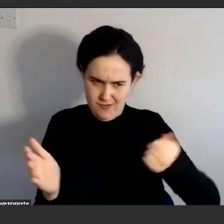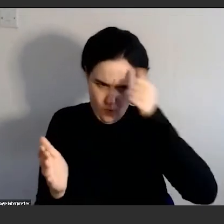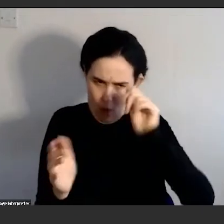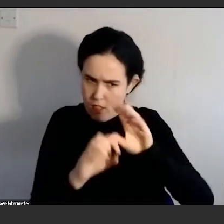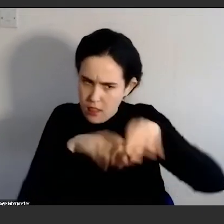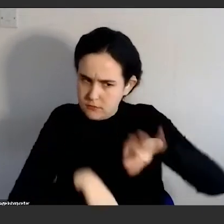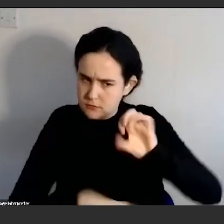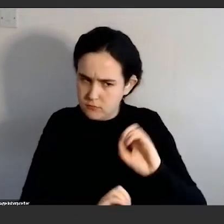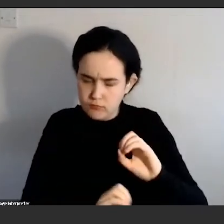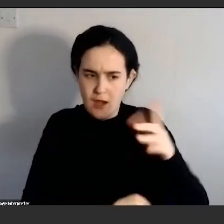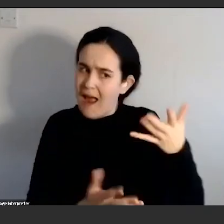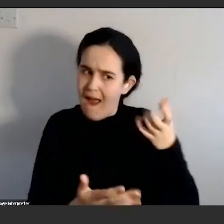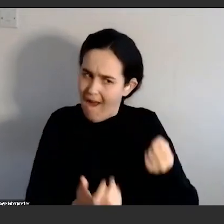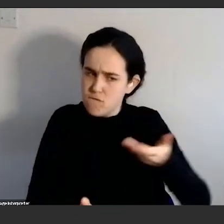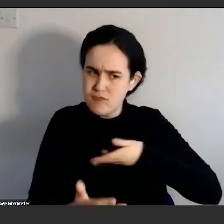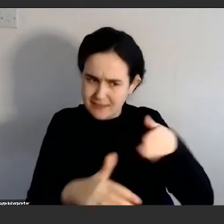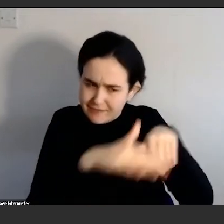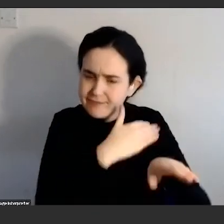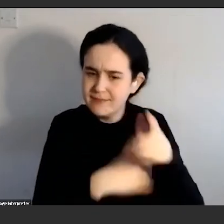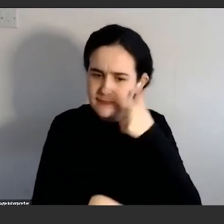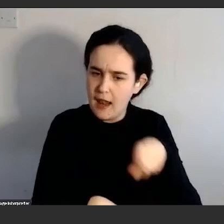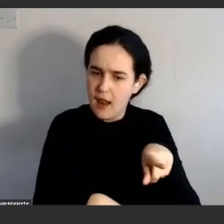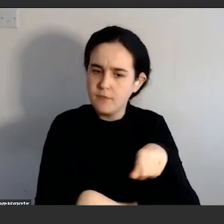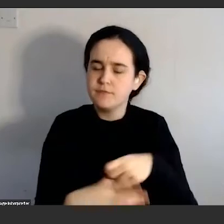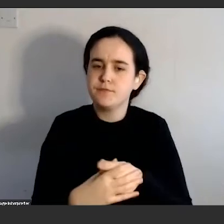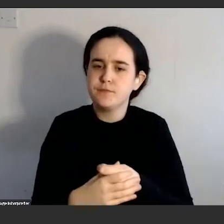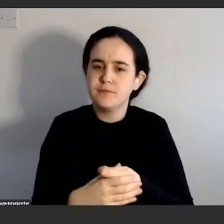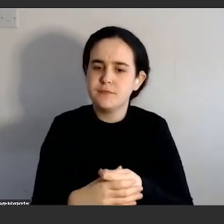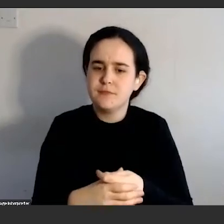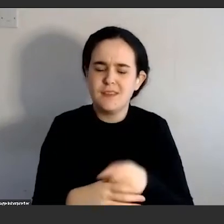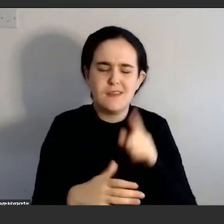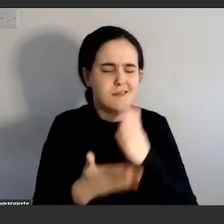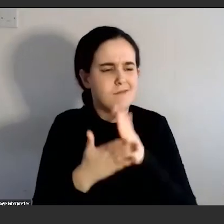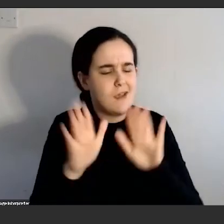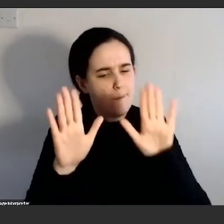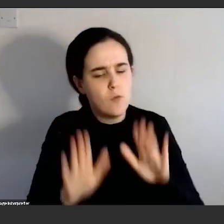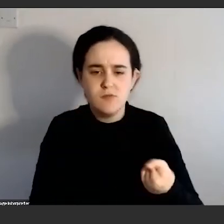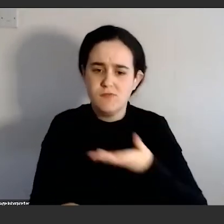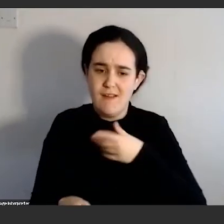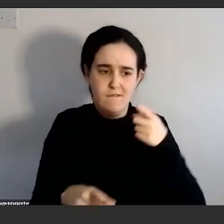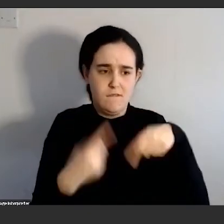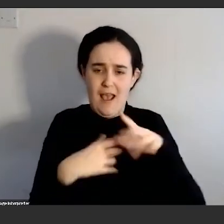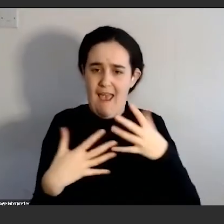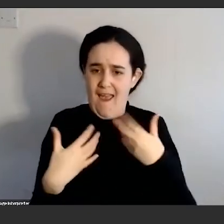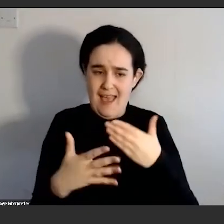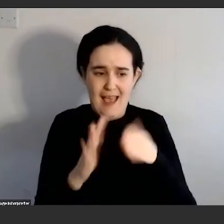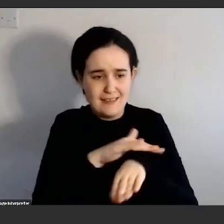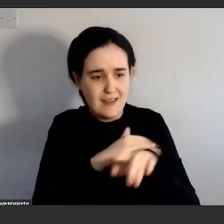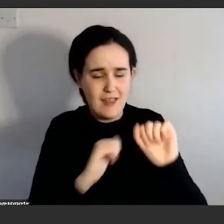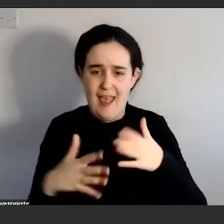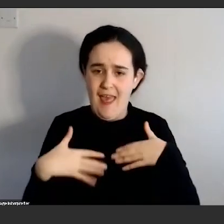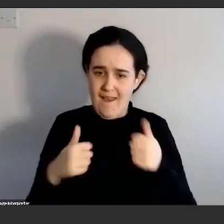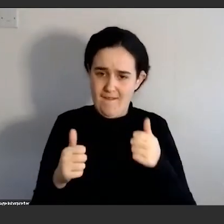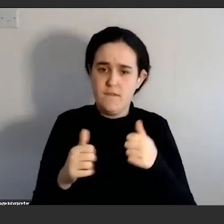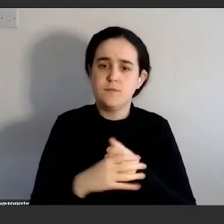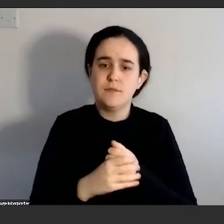isolated, stigmatized, and dependent on others. So coming up with a firefighting plan in the middle of a fire is not